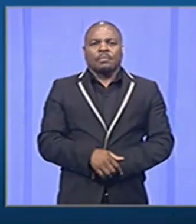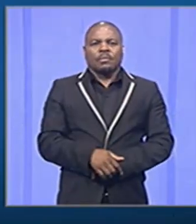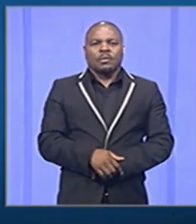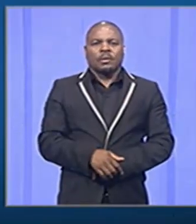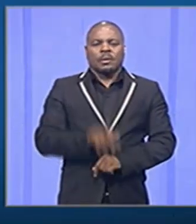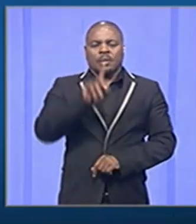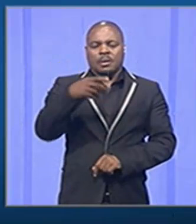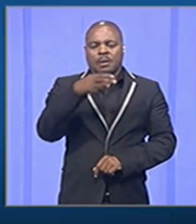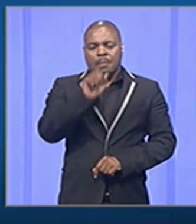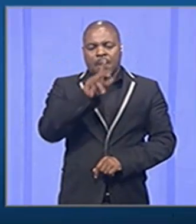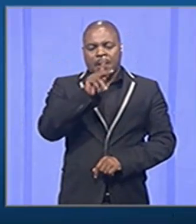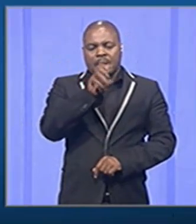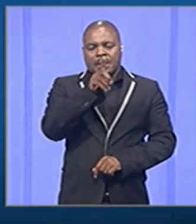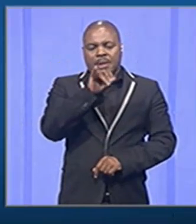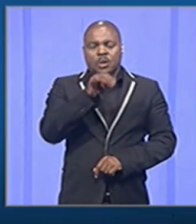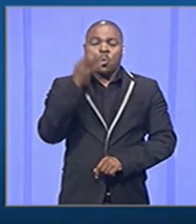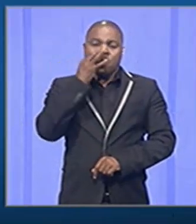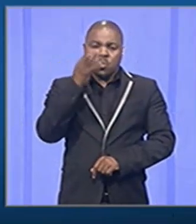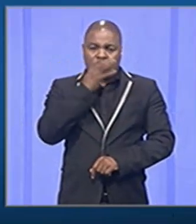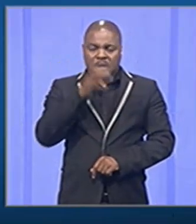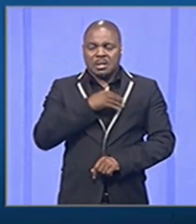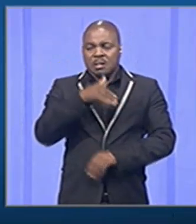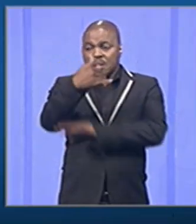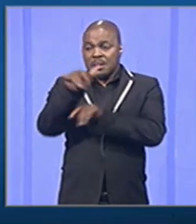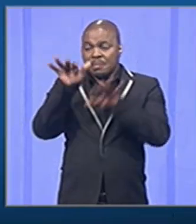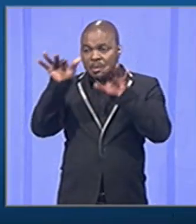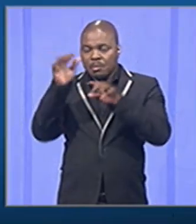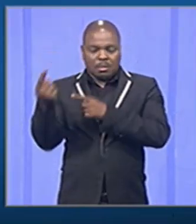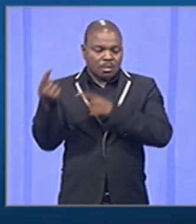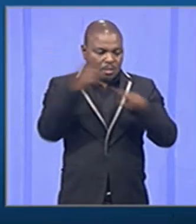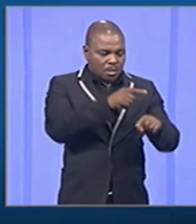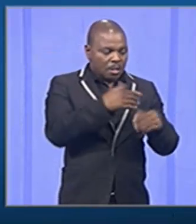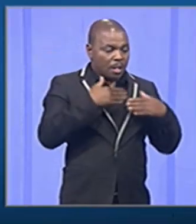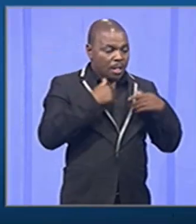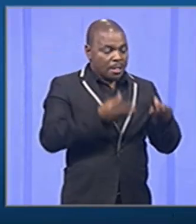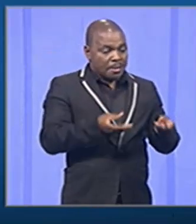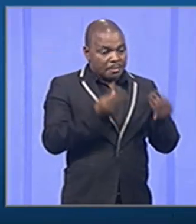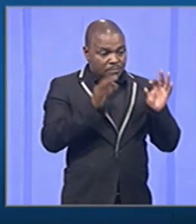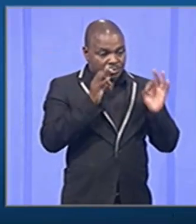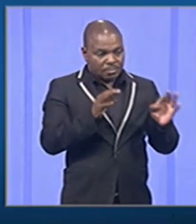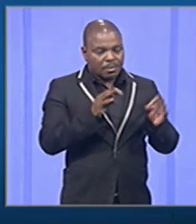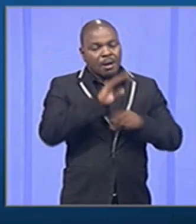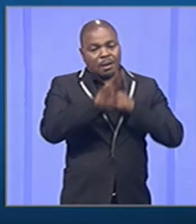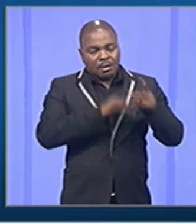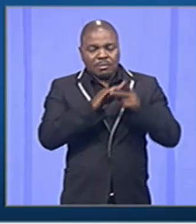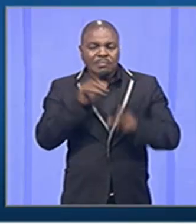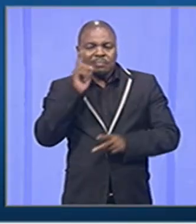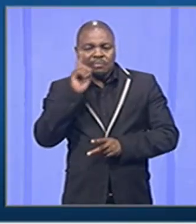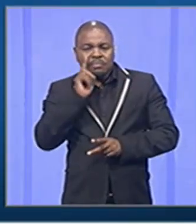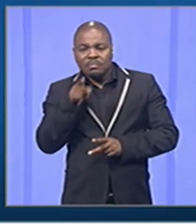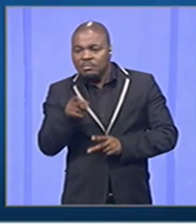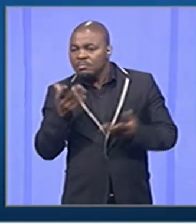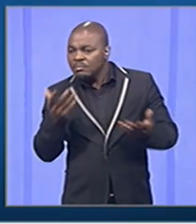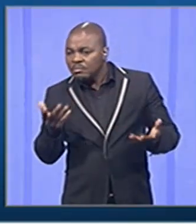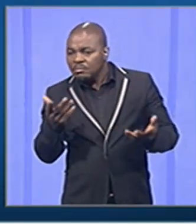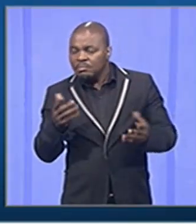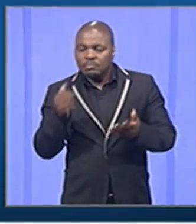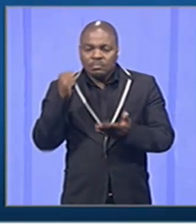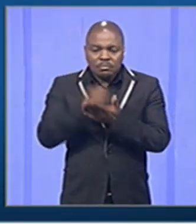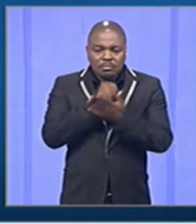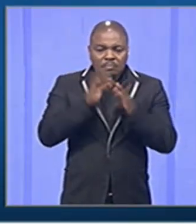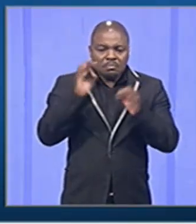Skizo Phakedi ore batšwantle a ba hwetše kalafo mme morago ga moe go lebelelwe gore a ba na le mangwalo a